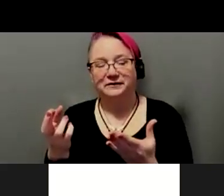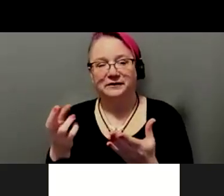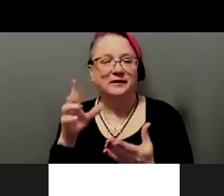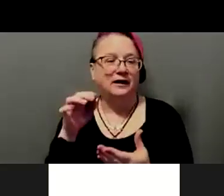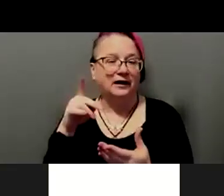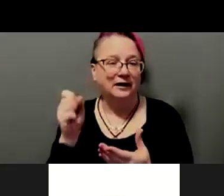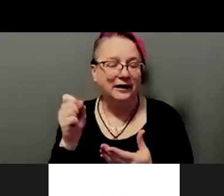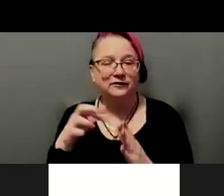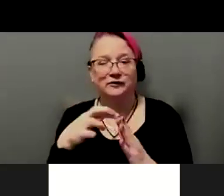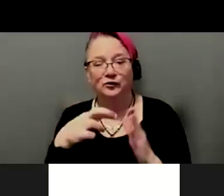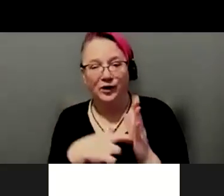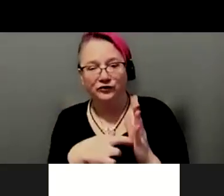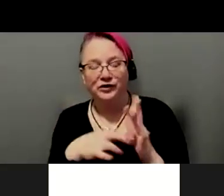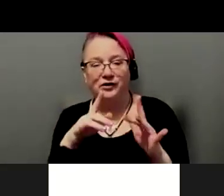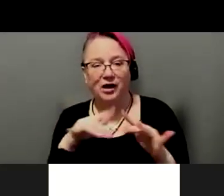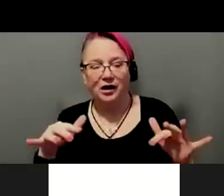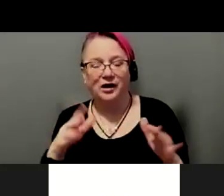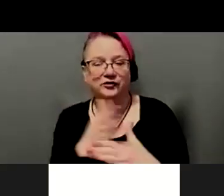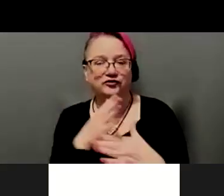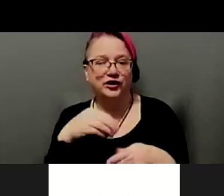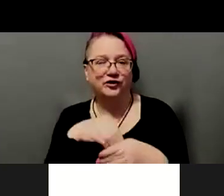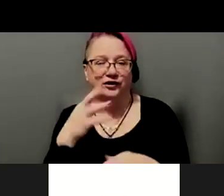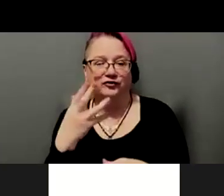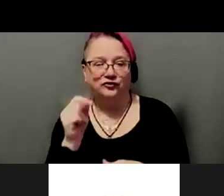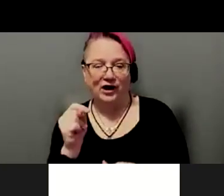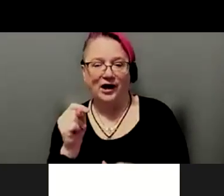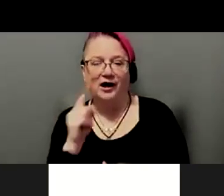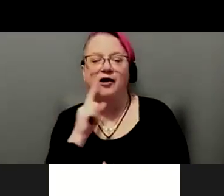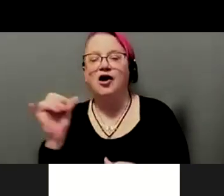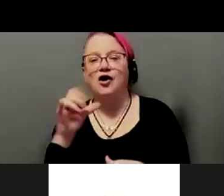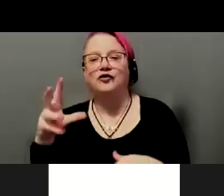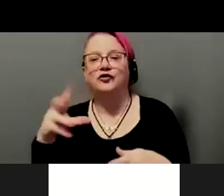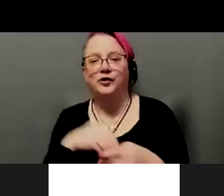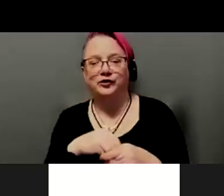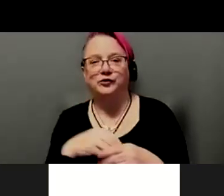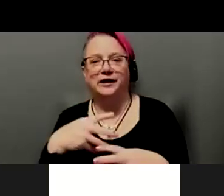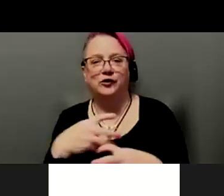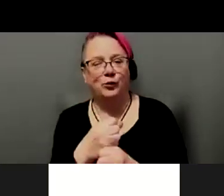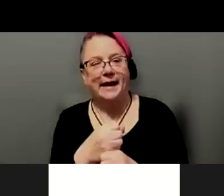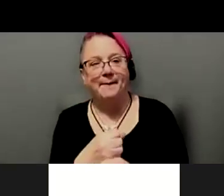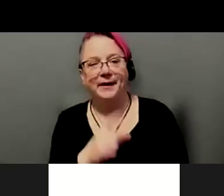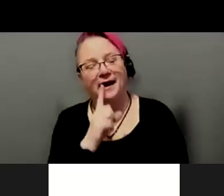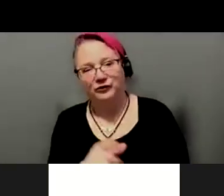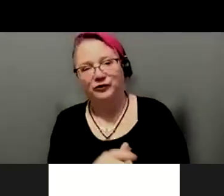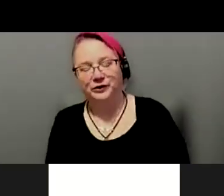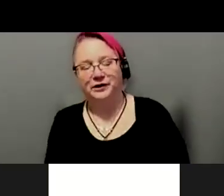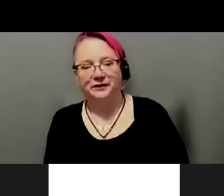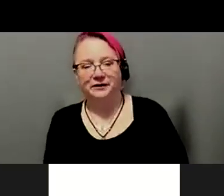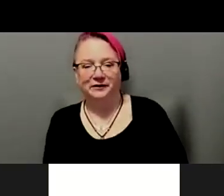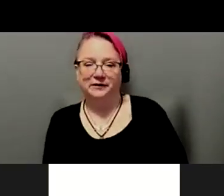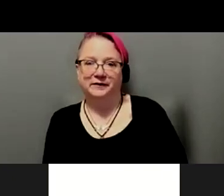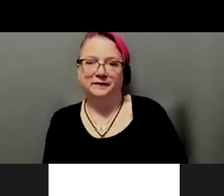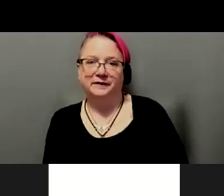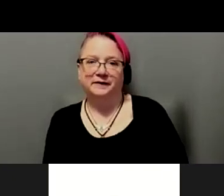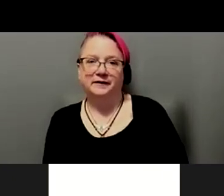links, registrations, things that were shared in chat are also included in the recap. Absolutely. On a